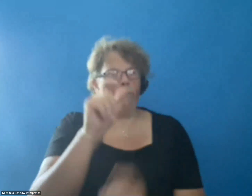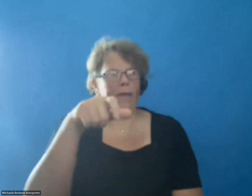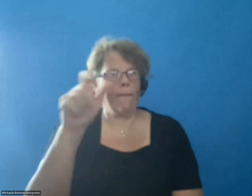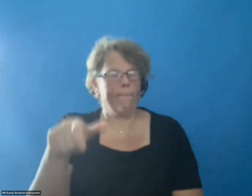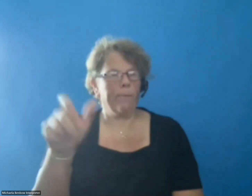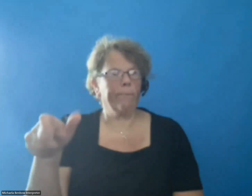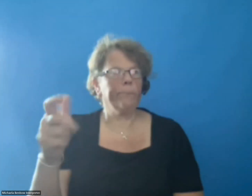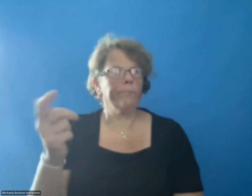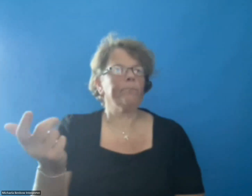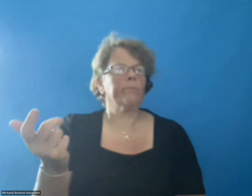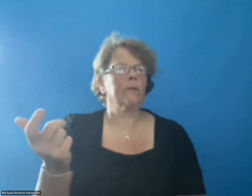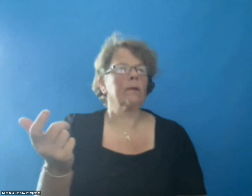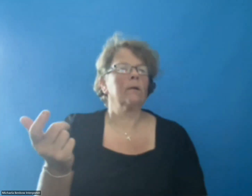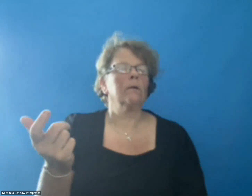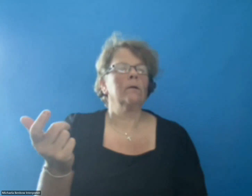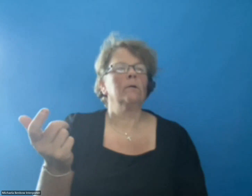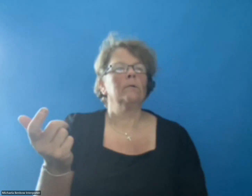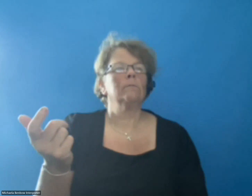more